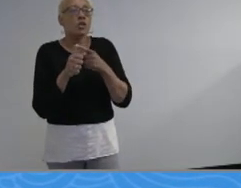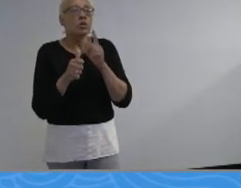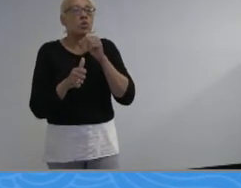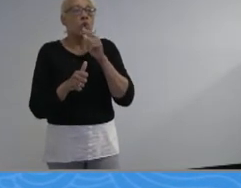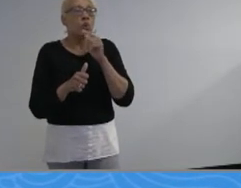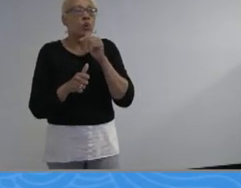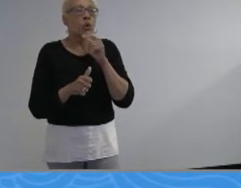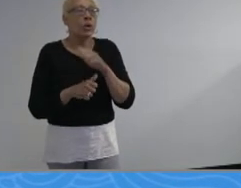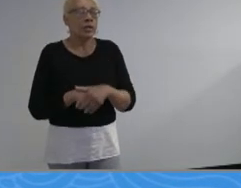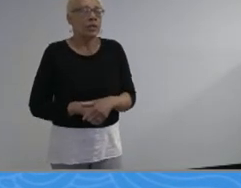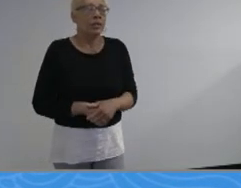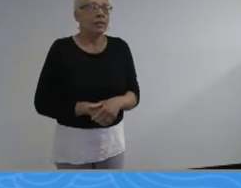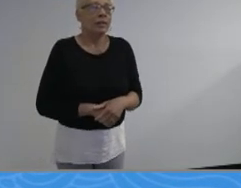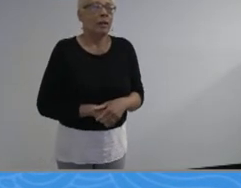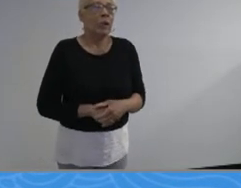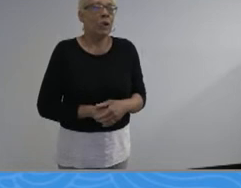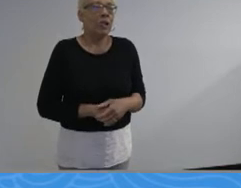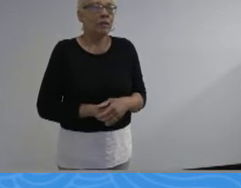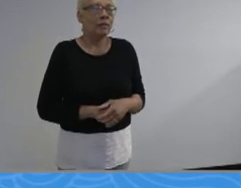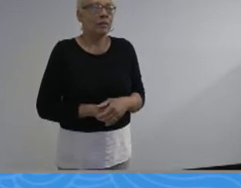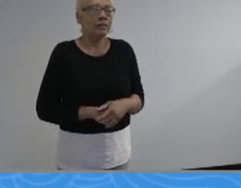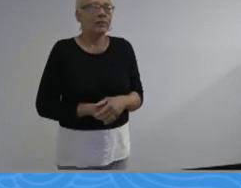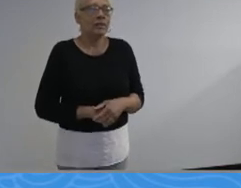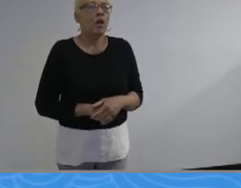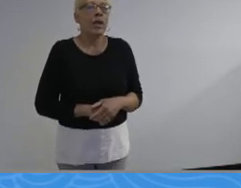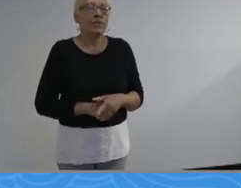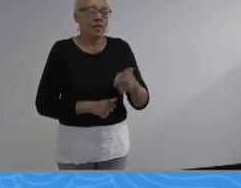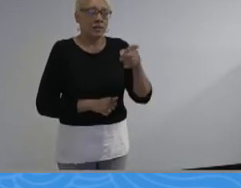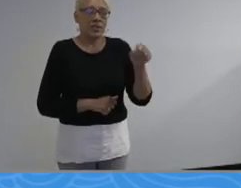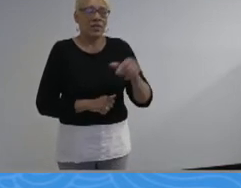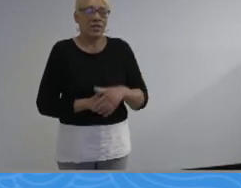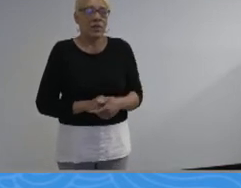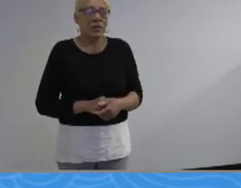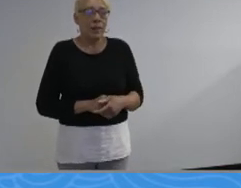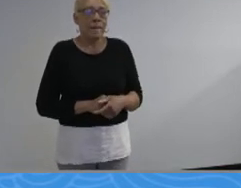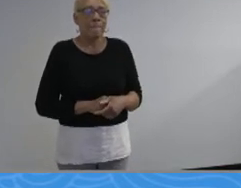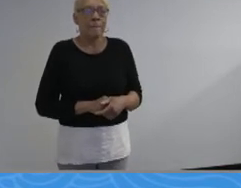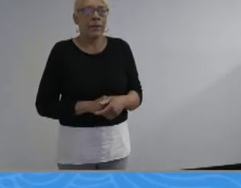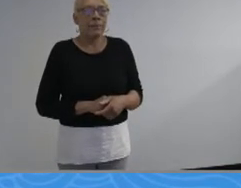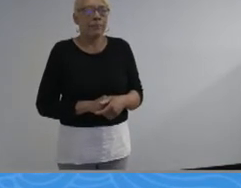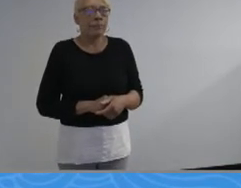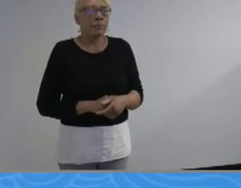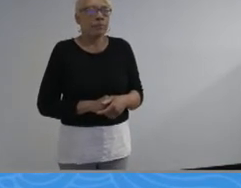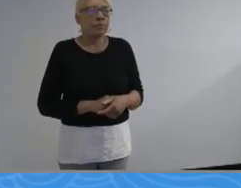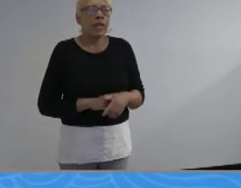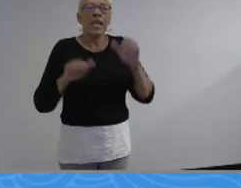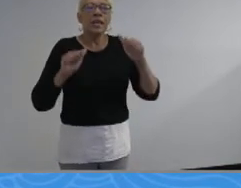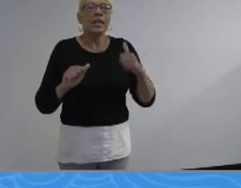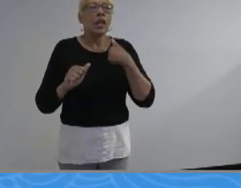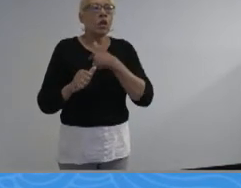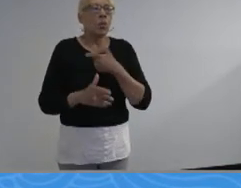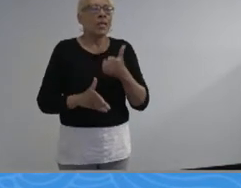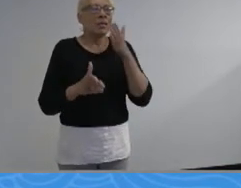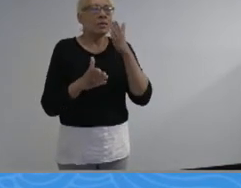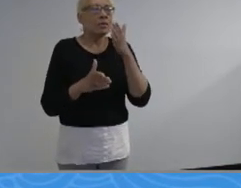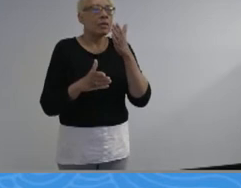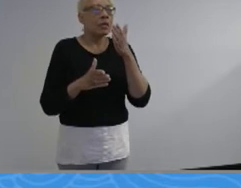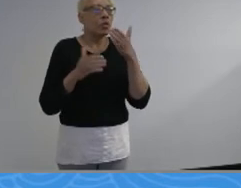Lund, so you can take it first, please. Thank you. And I'm sorry to jump in just real quick. Could we start sharing the slides